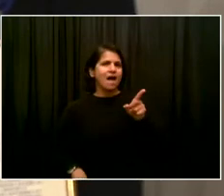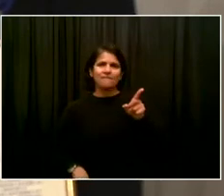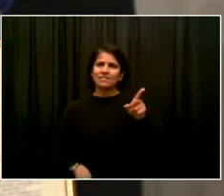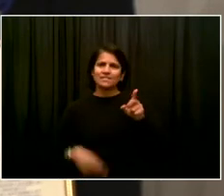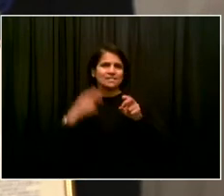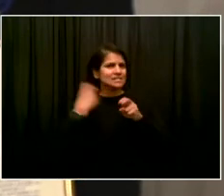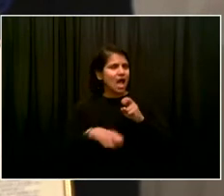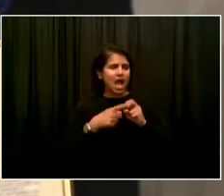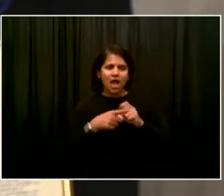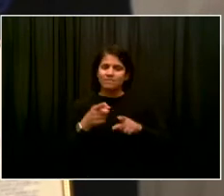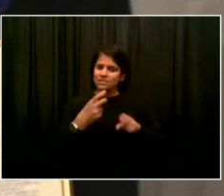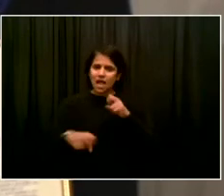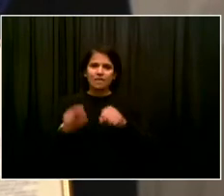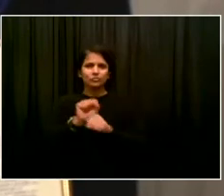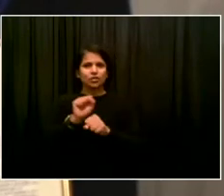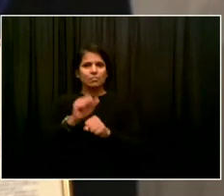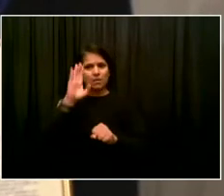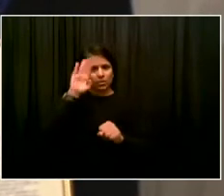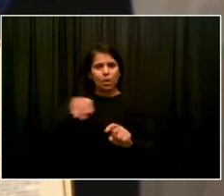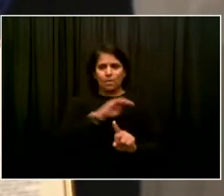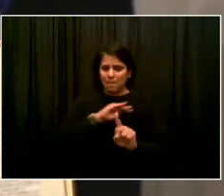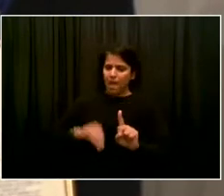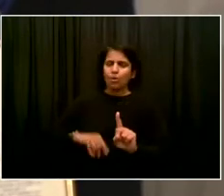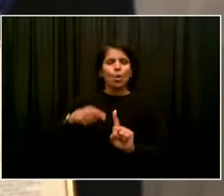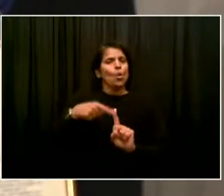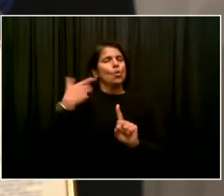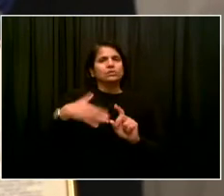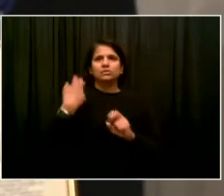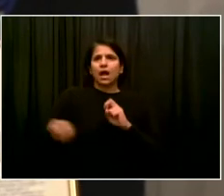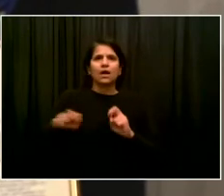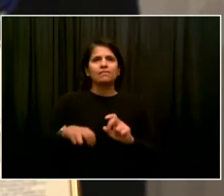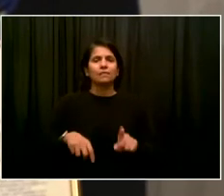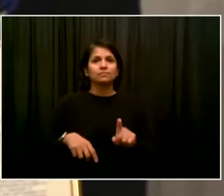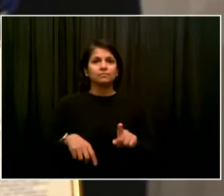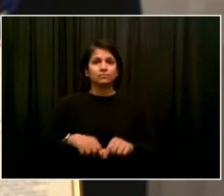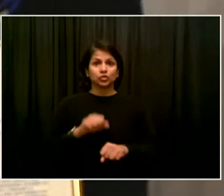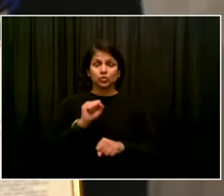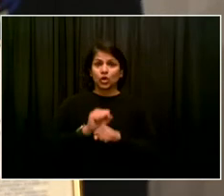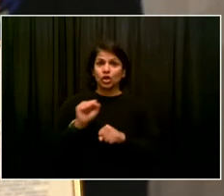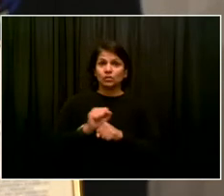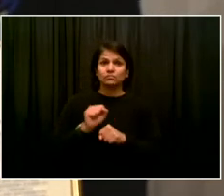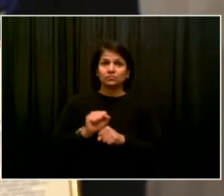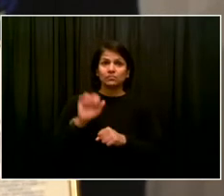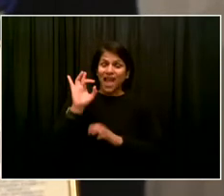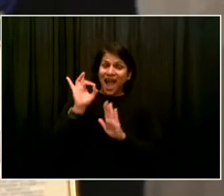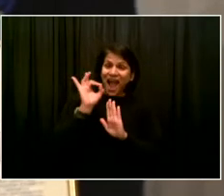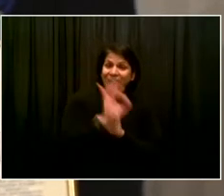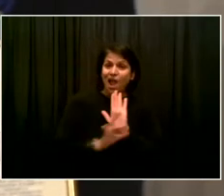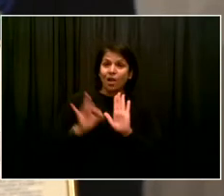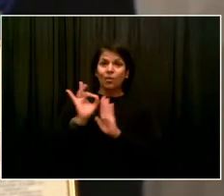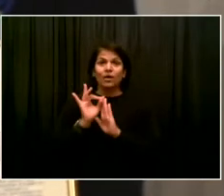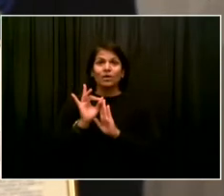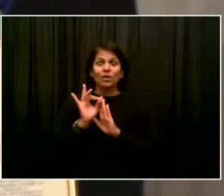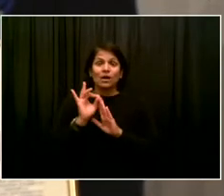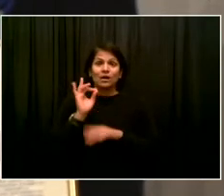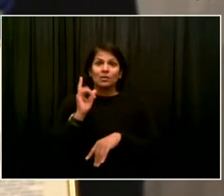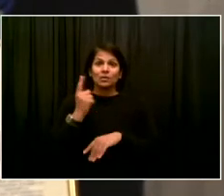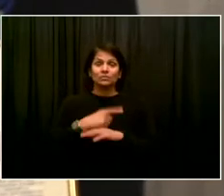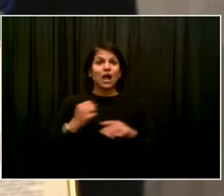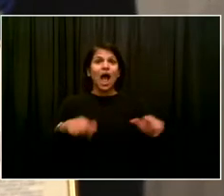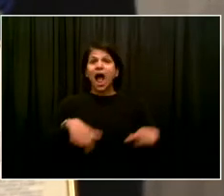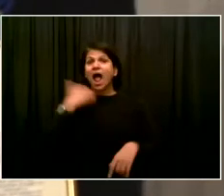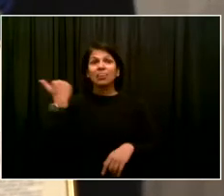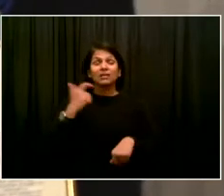right now, we're still only working 8 hours out of the day, you know, and any other emergency response team needs